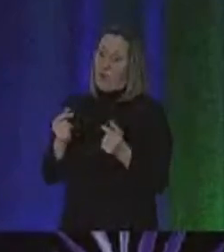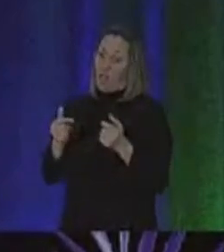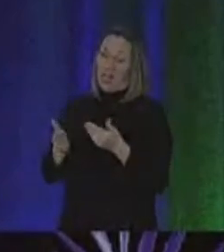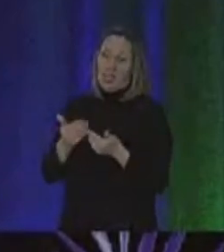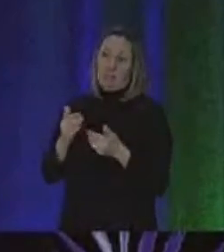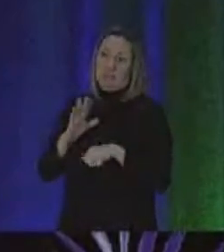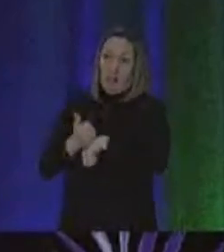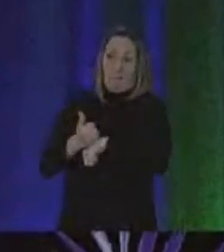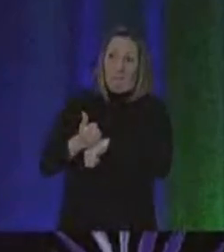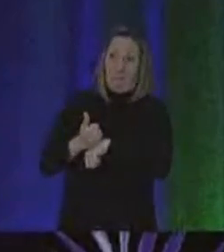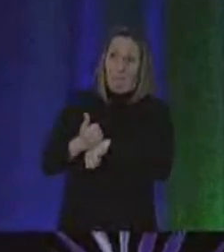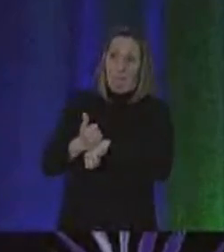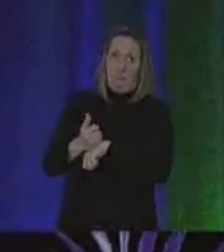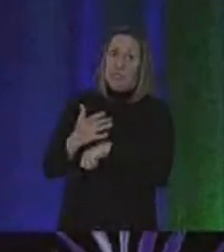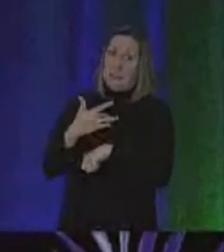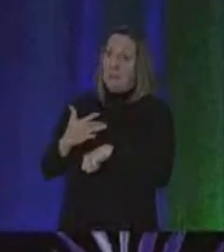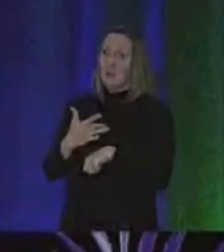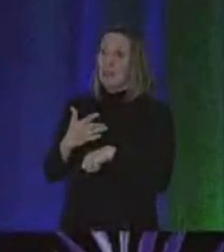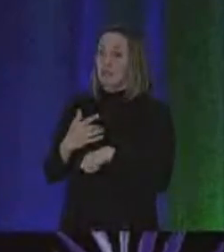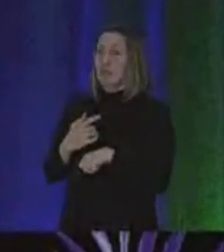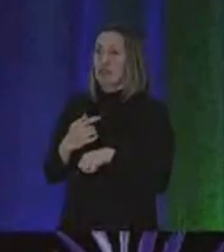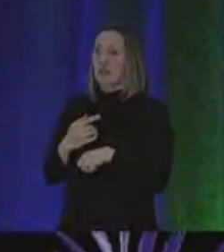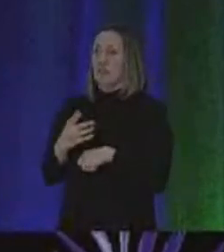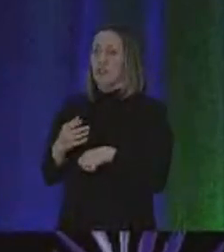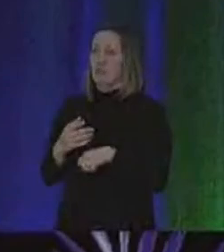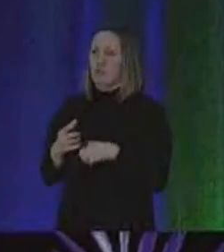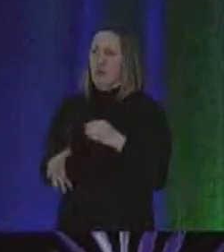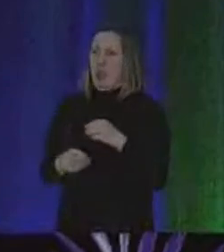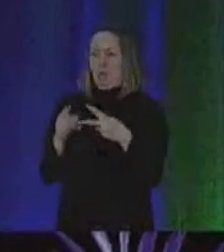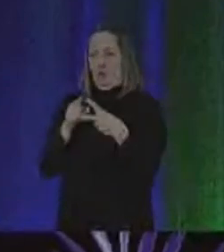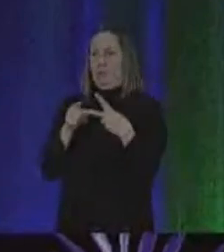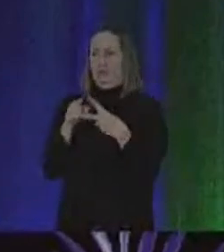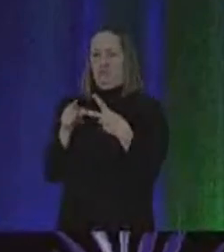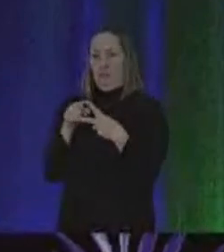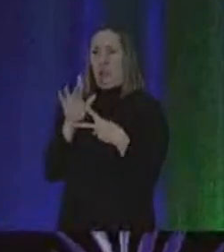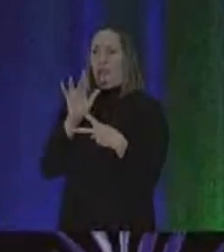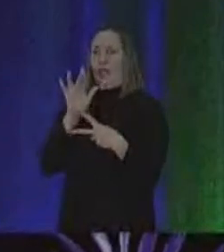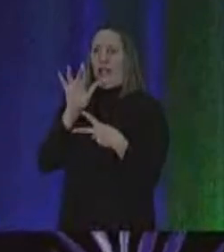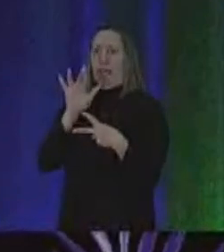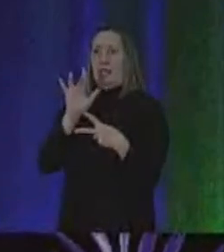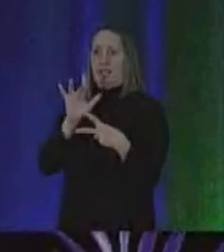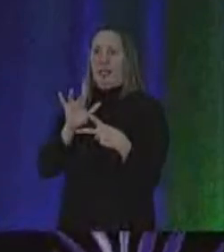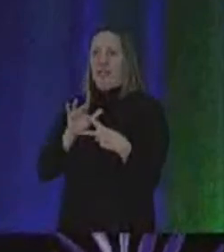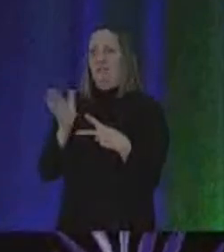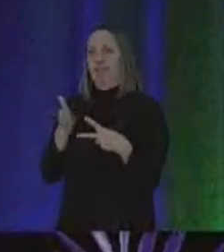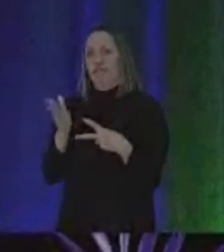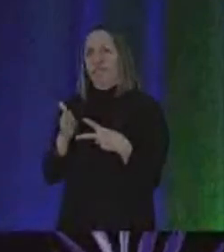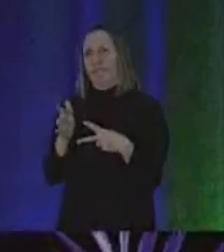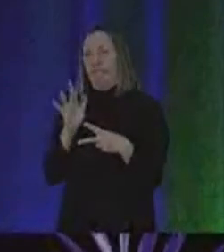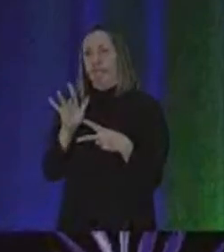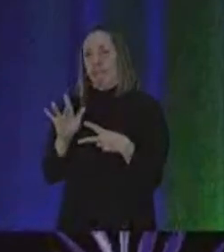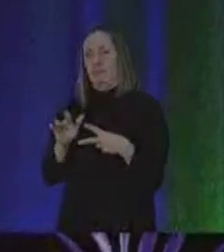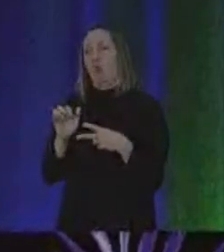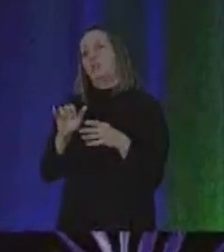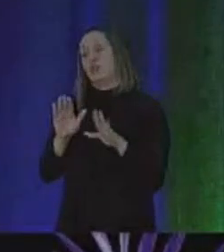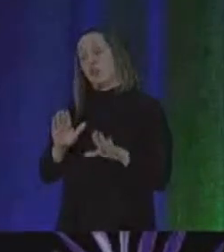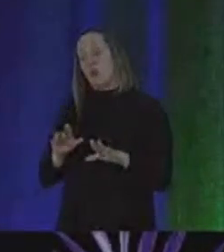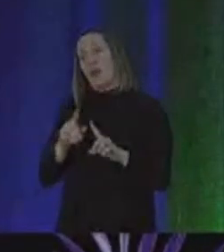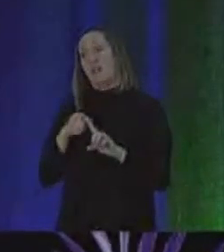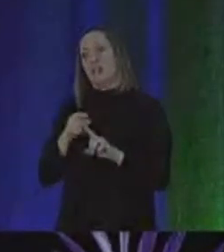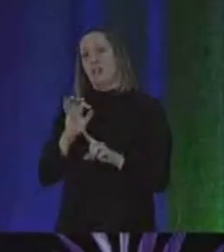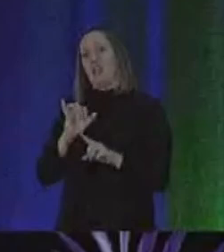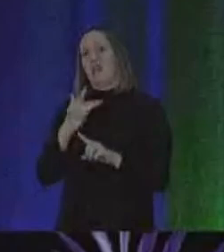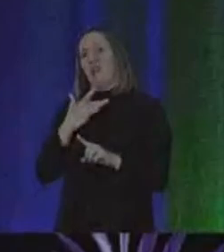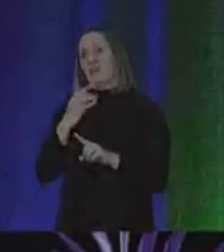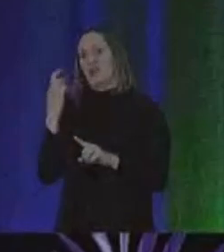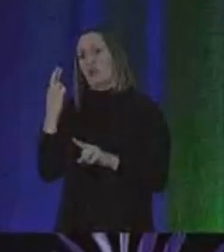it is. Typically, you had one of two options. You could either click your way through the console, which was great until you realized that